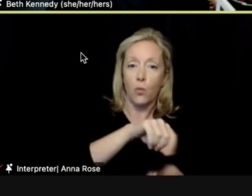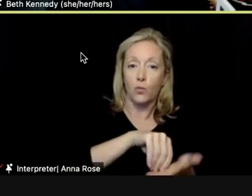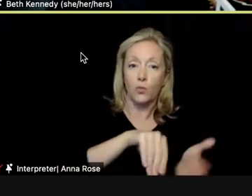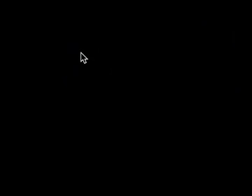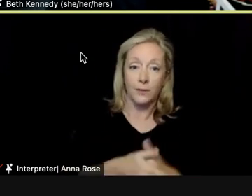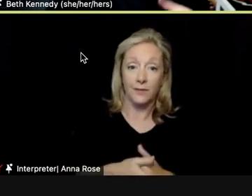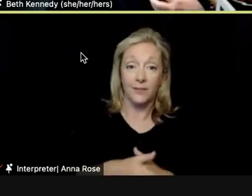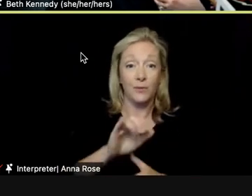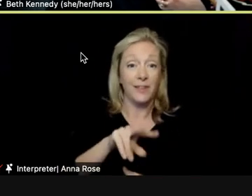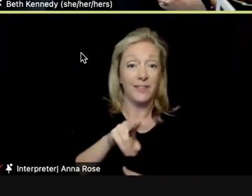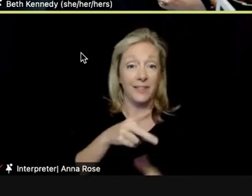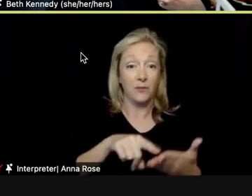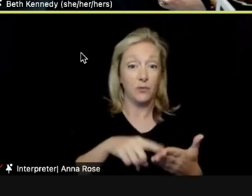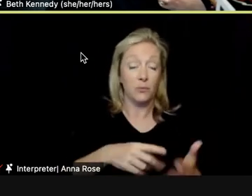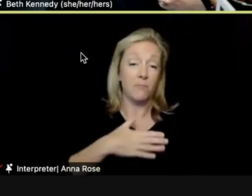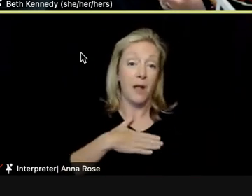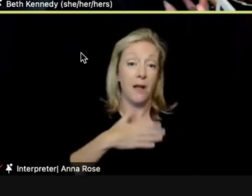training,